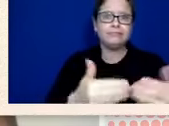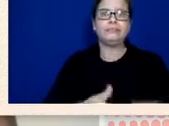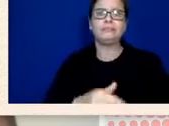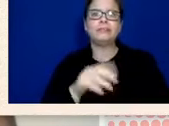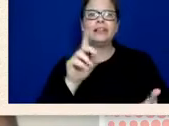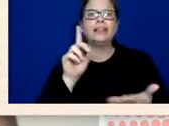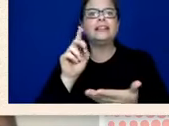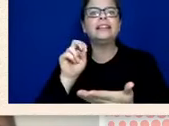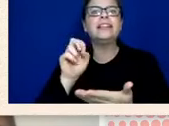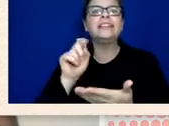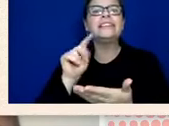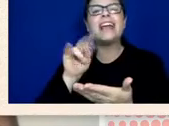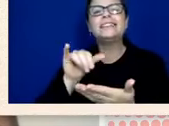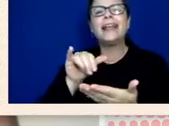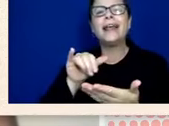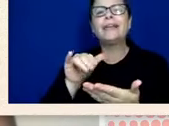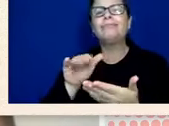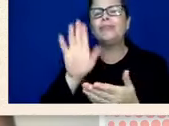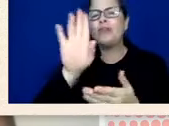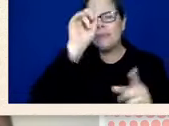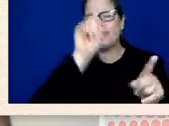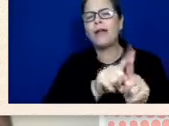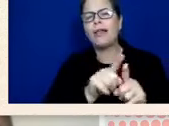How was growing up with Brandon was like?